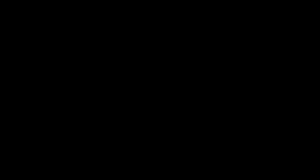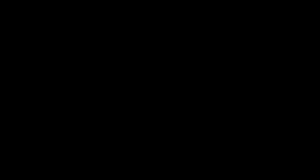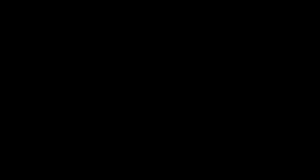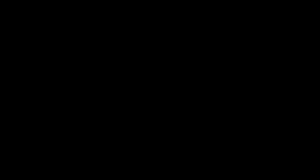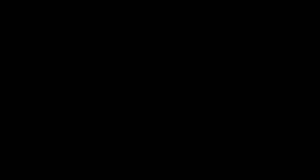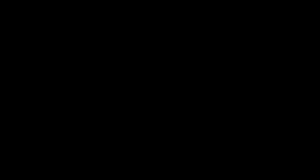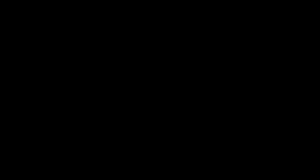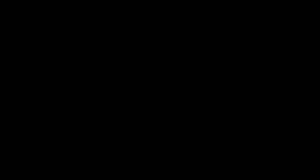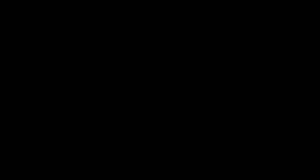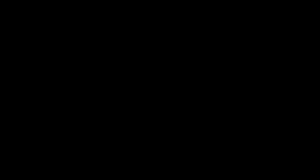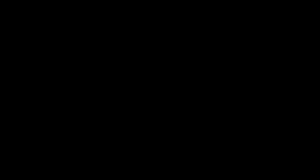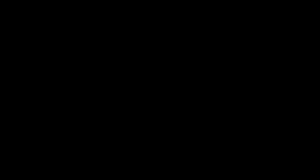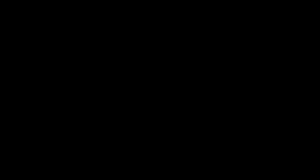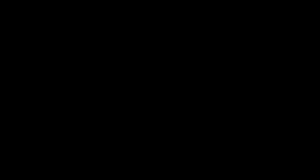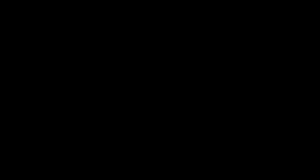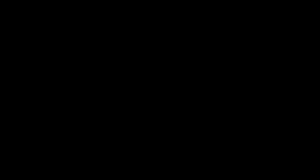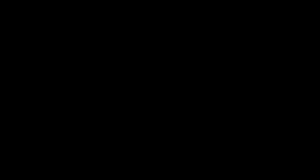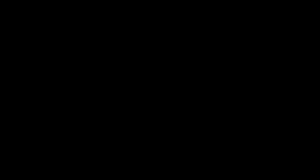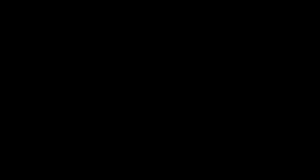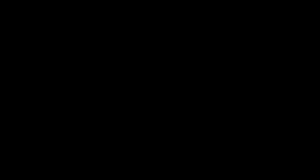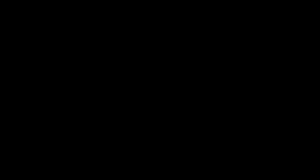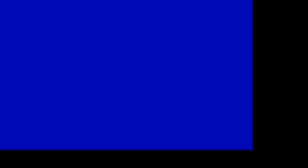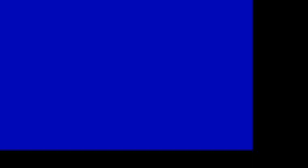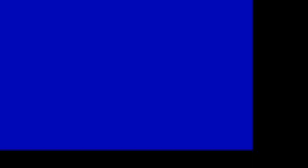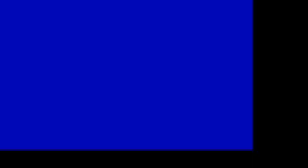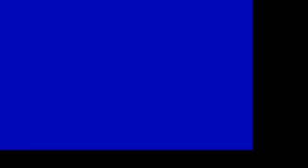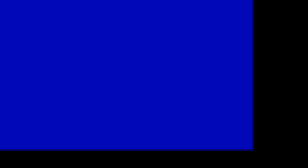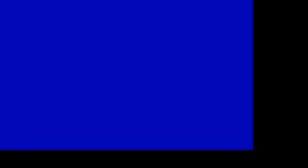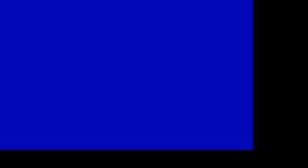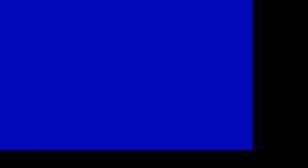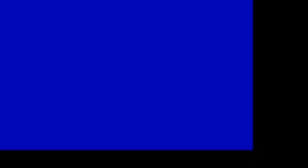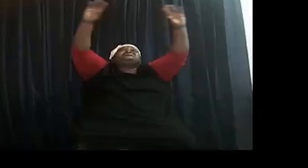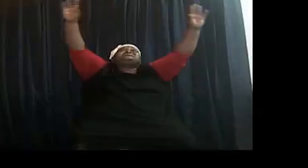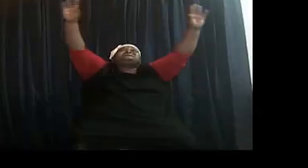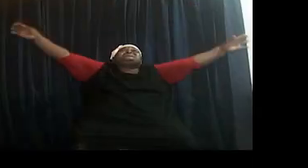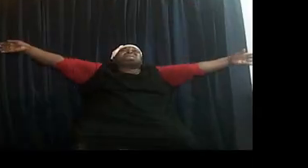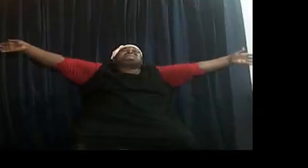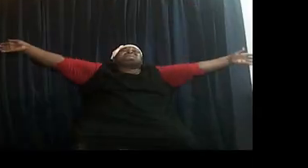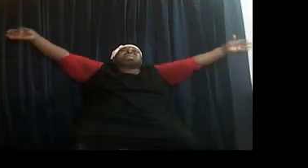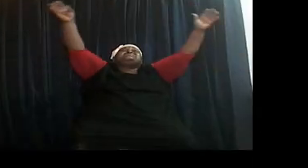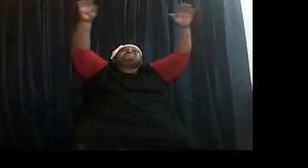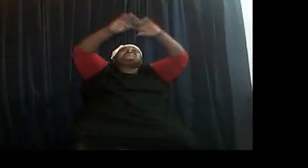Here, and you need the love of God. You have never experienced true